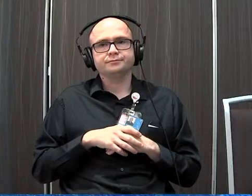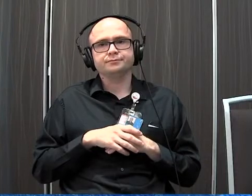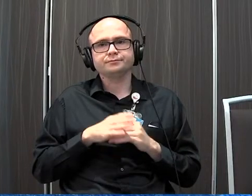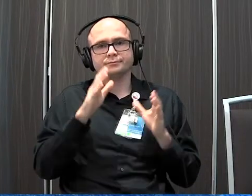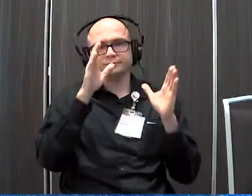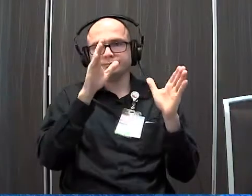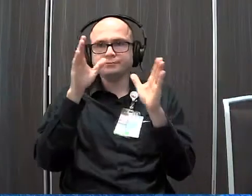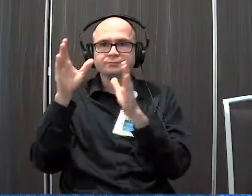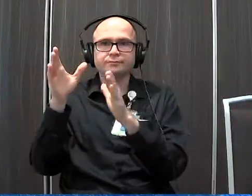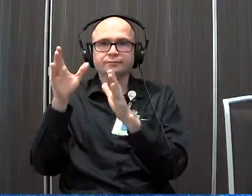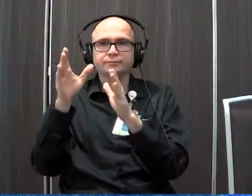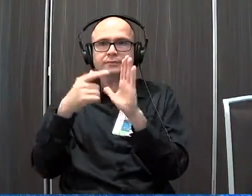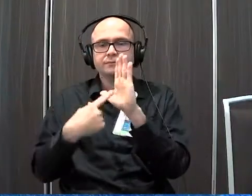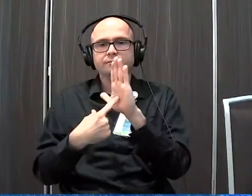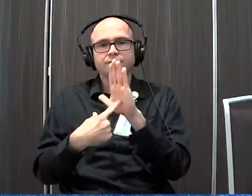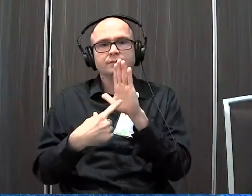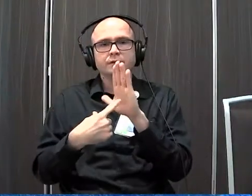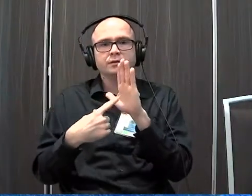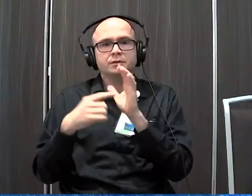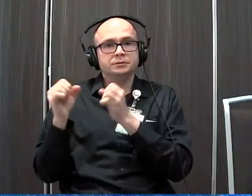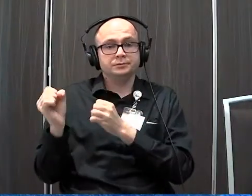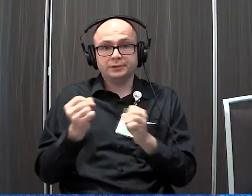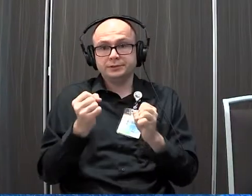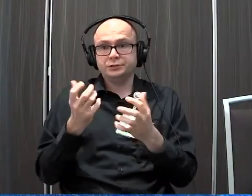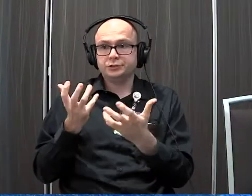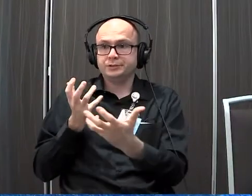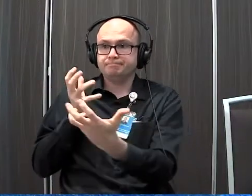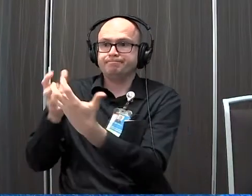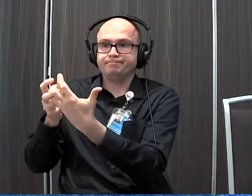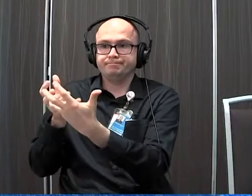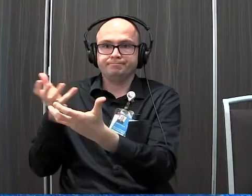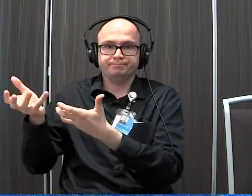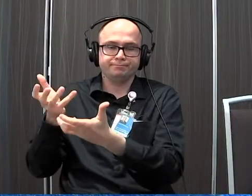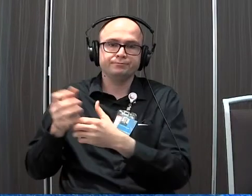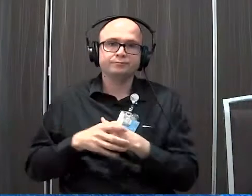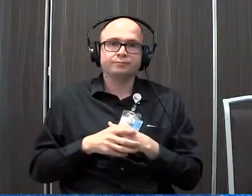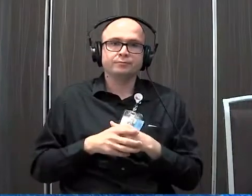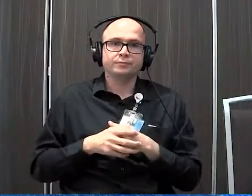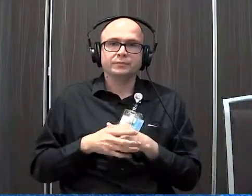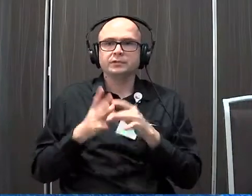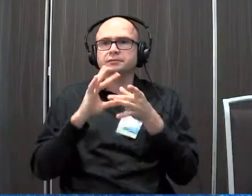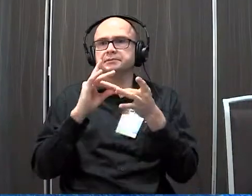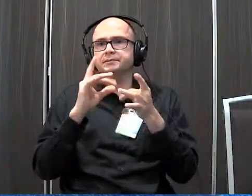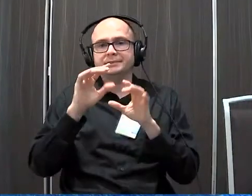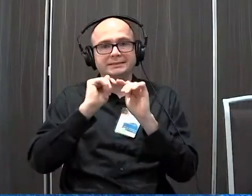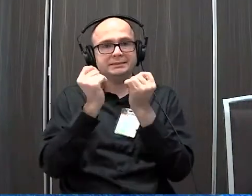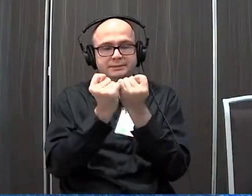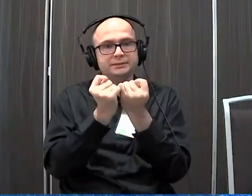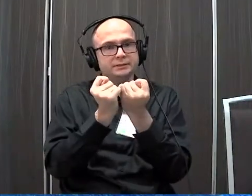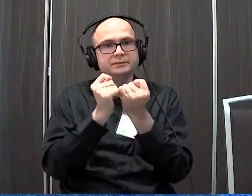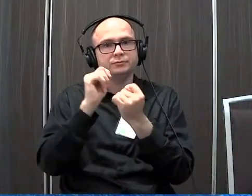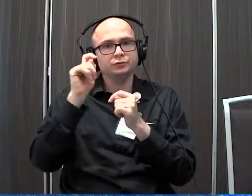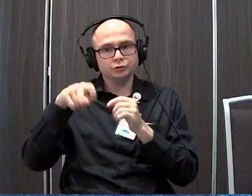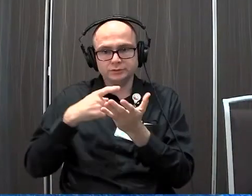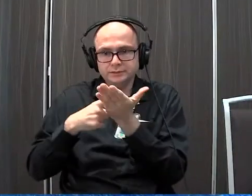Next, we have examples of strategies and accommodations, and with a note there that the team should really discuss and